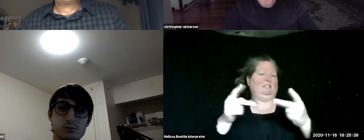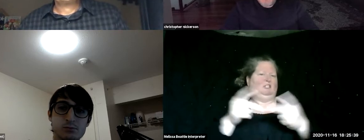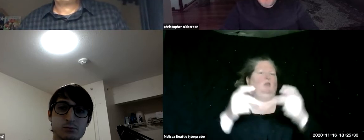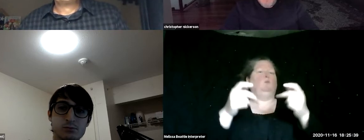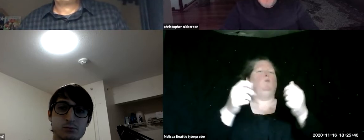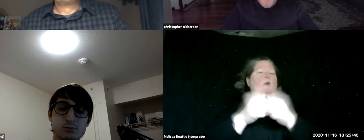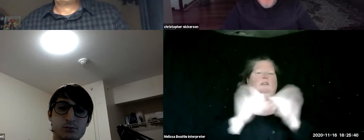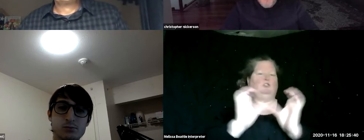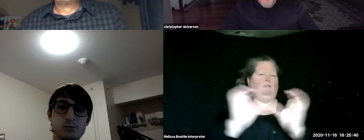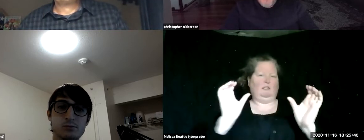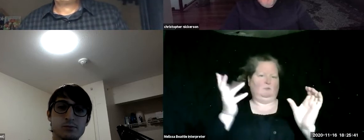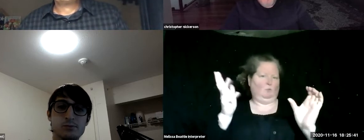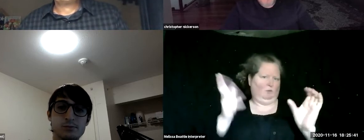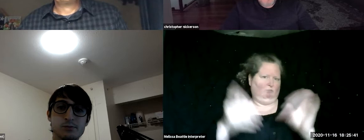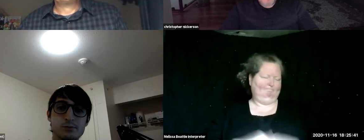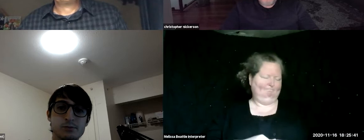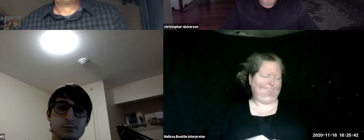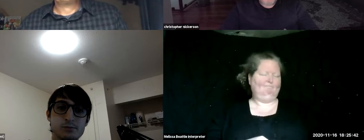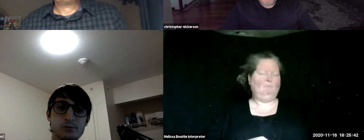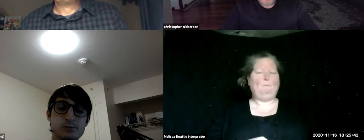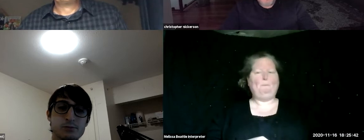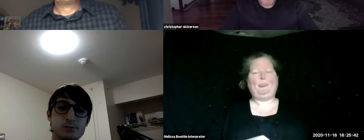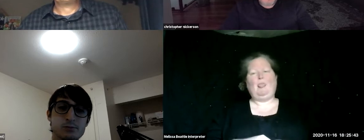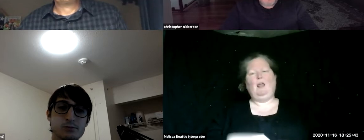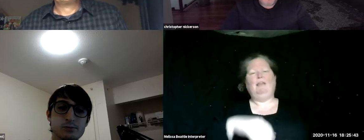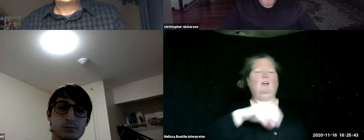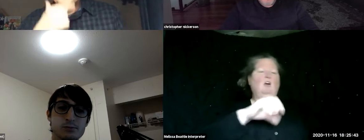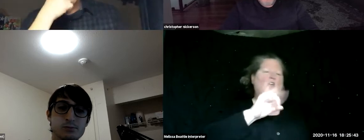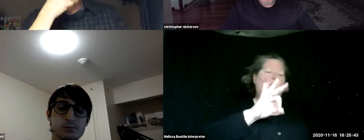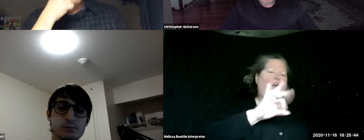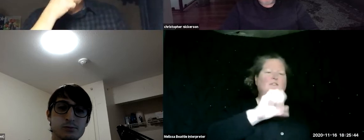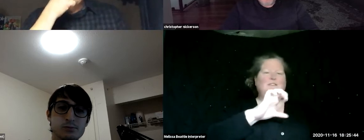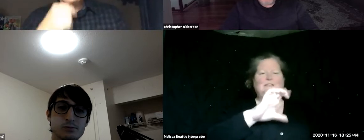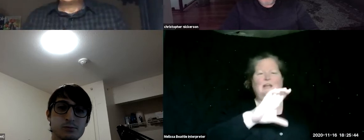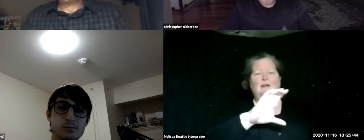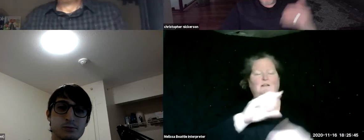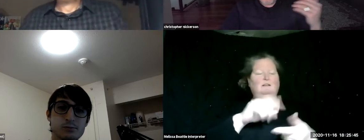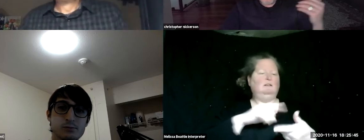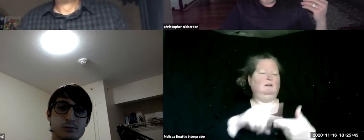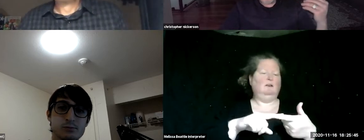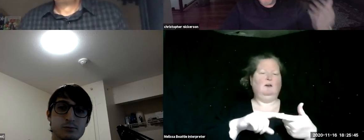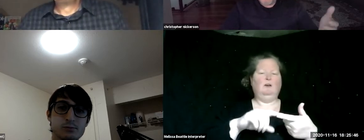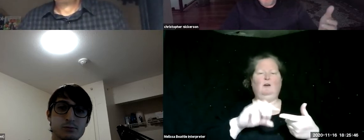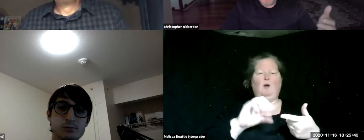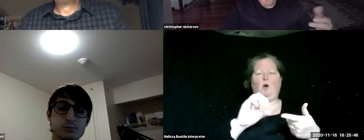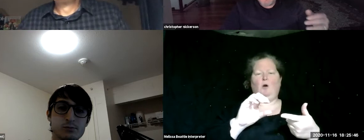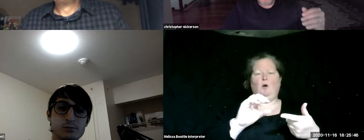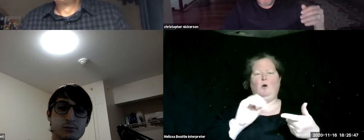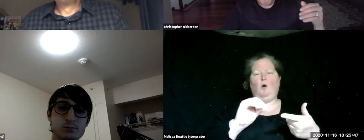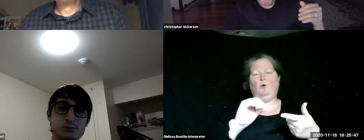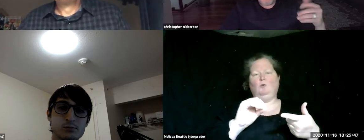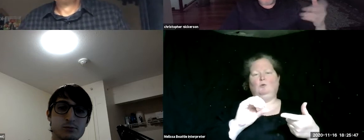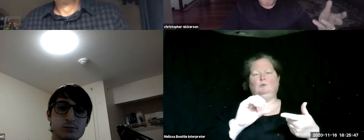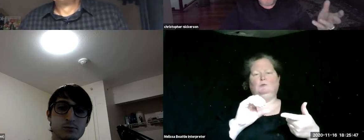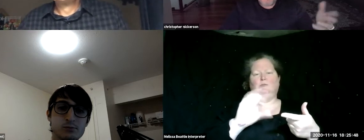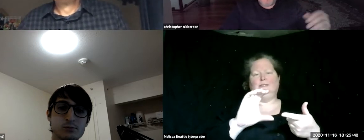favorites, obviously, with OFSEC and the OSCP, OSCE. If you look at people going into the government space